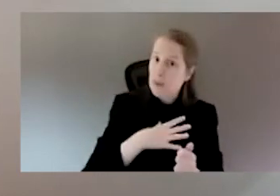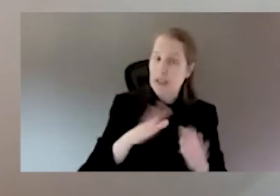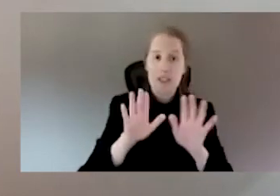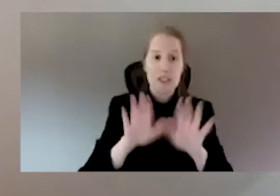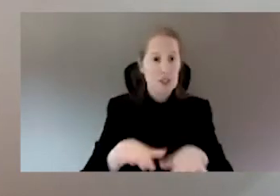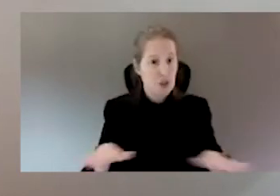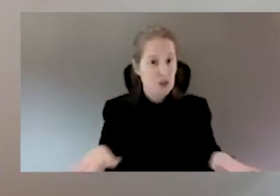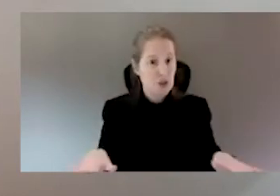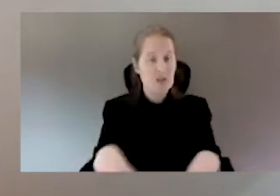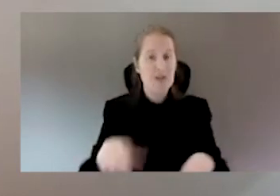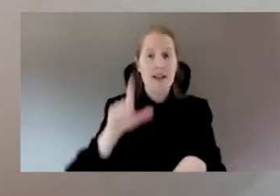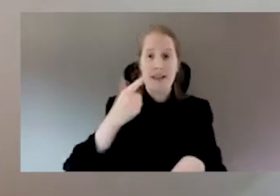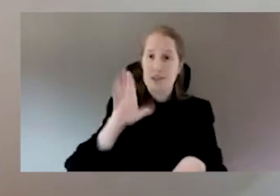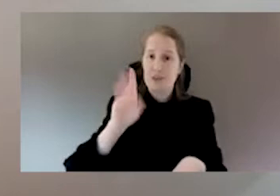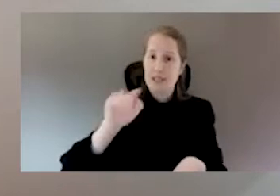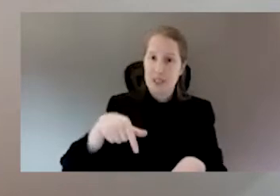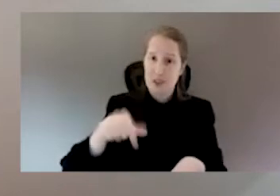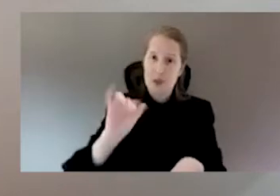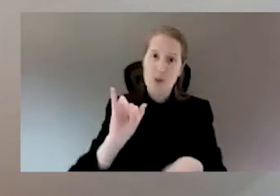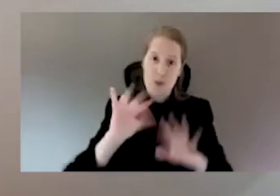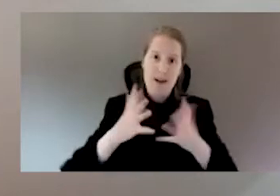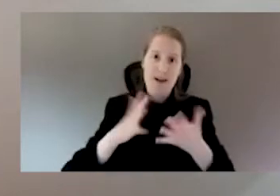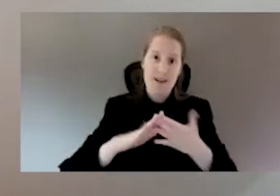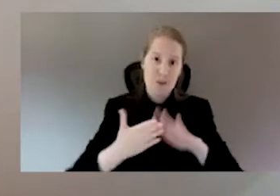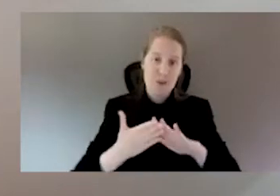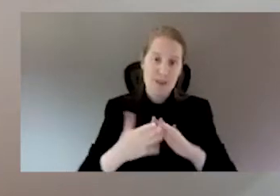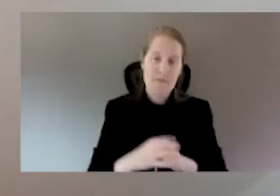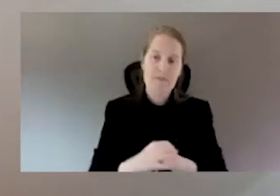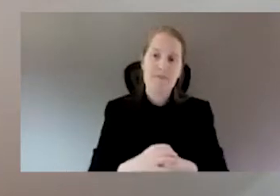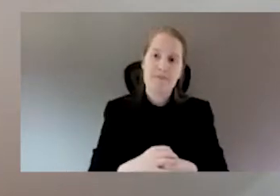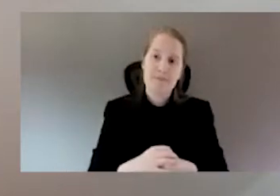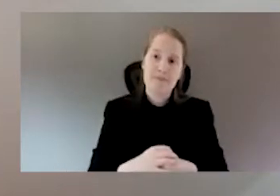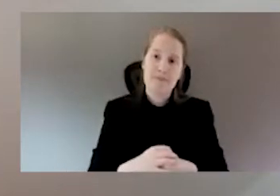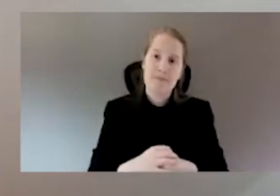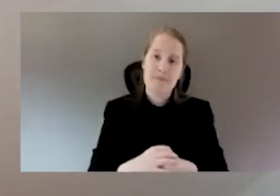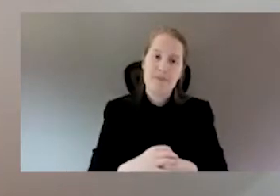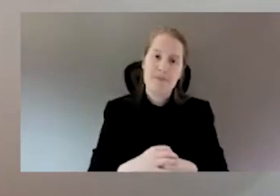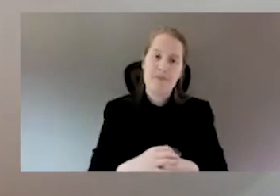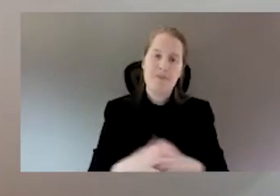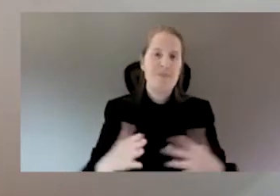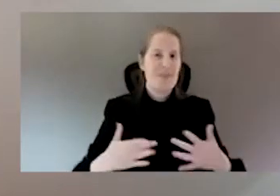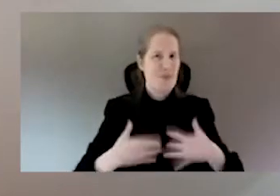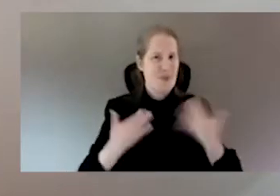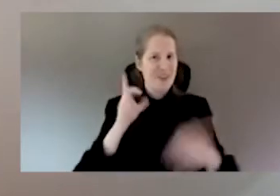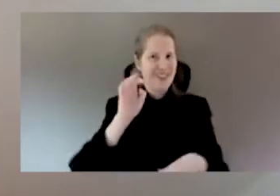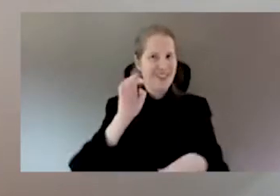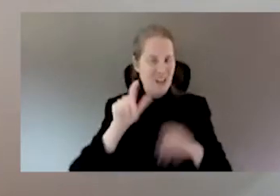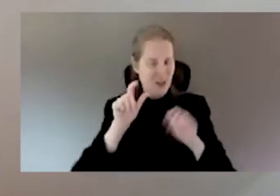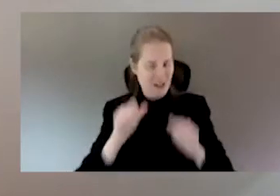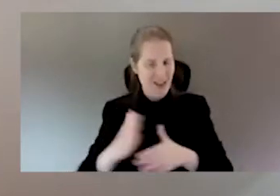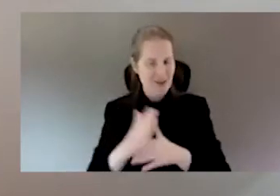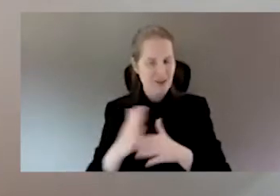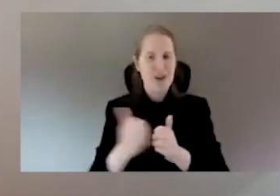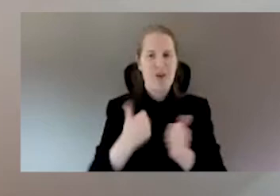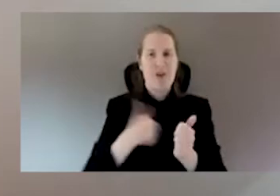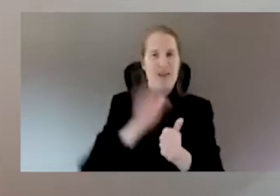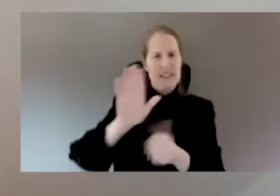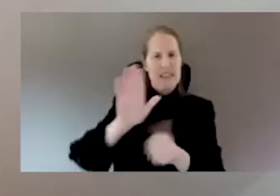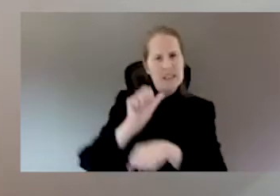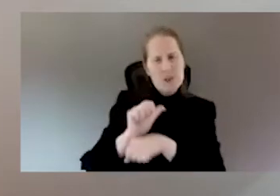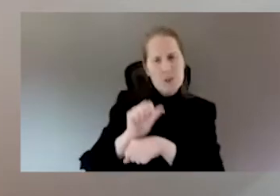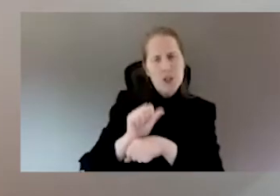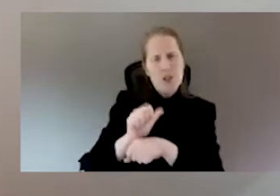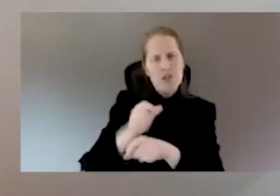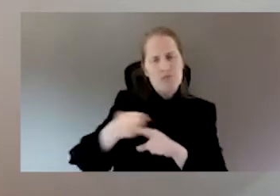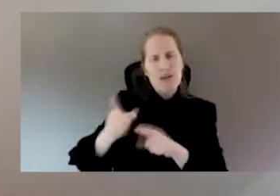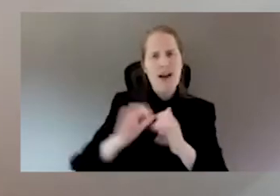the LGBTQI community. I'm thrilled that Daniel is able to share his work with us and how we might